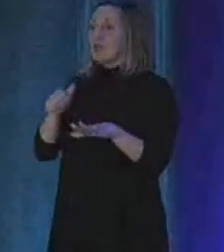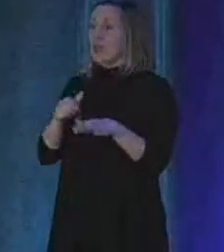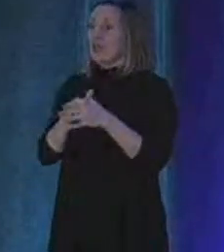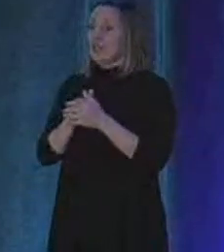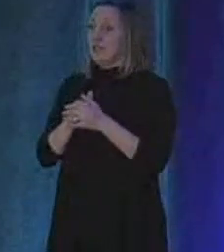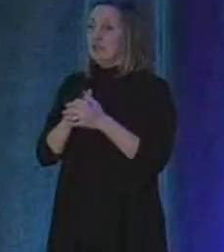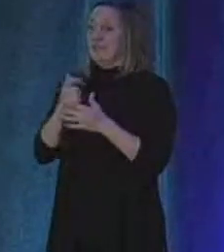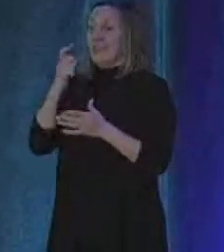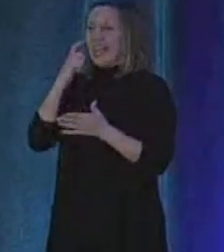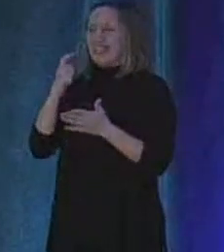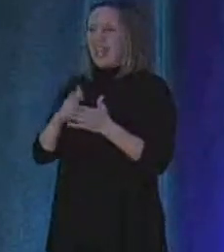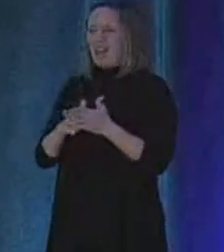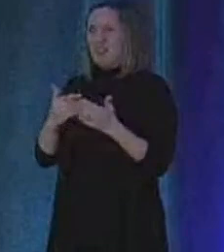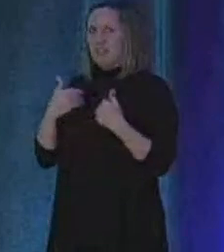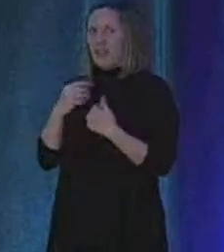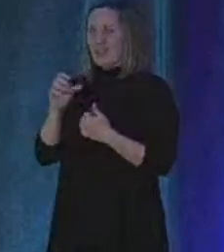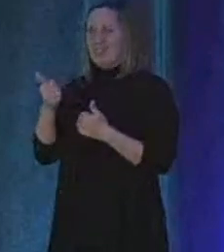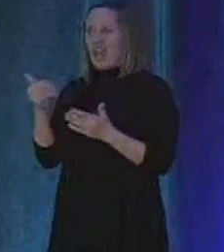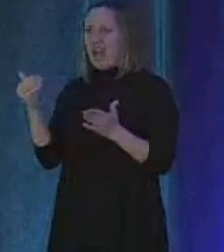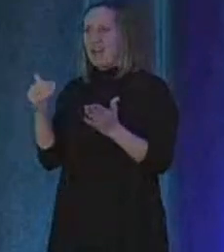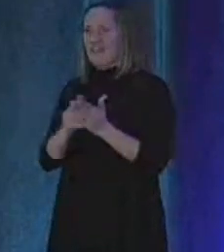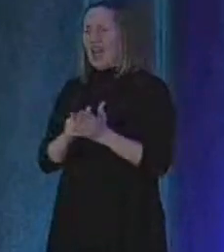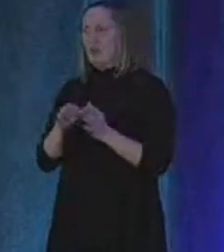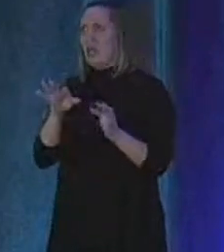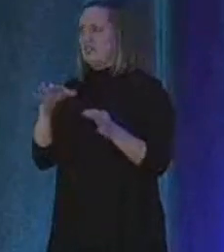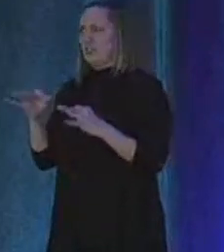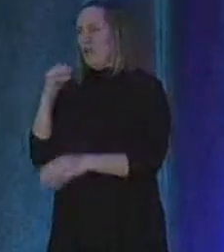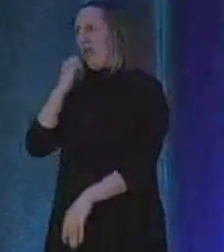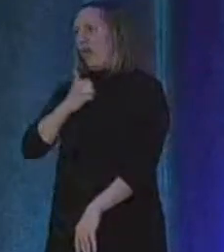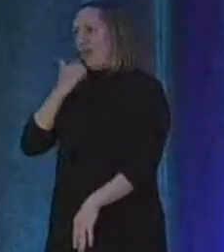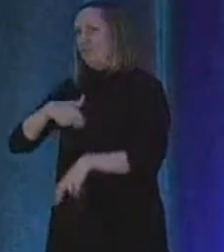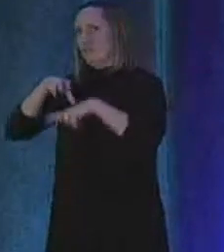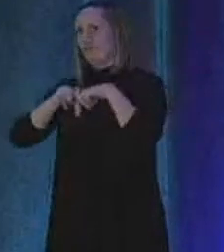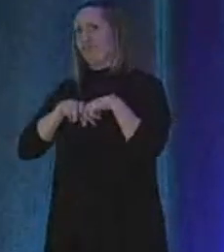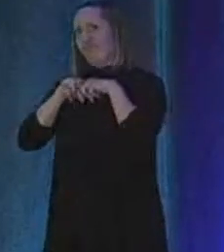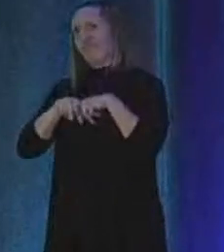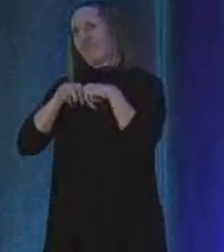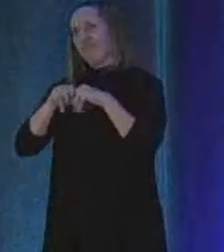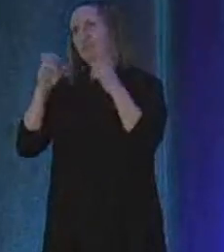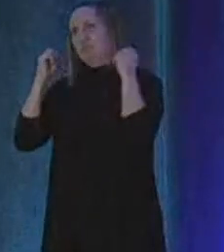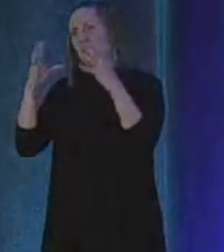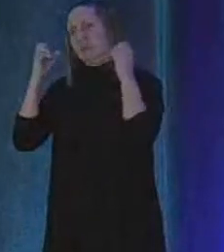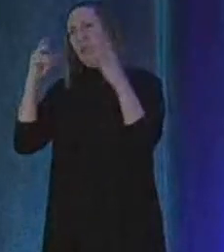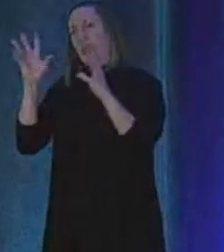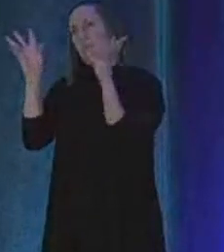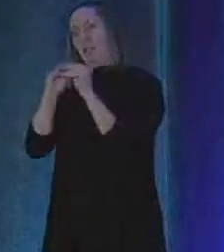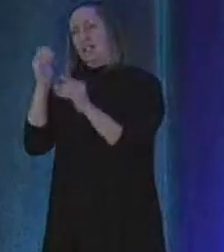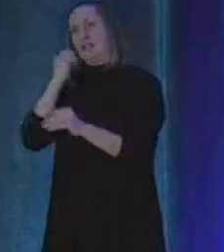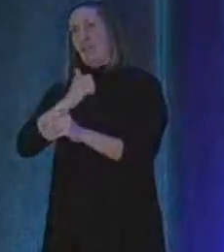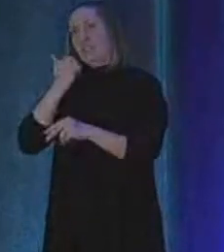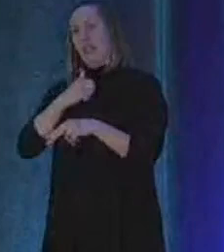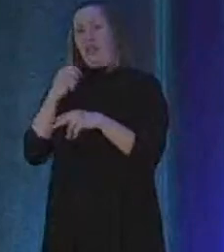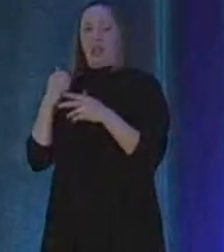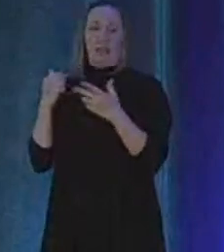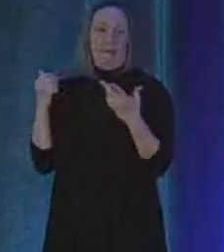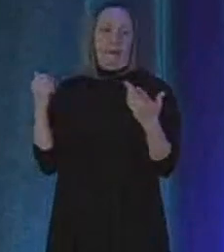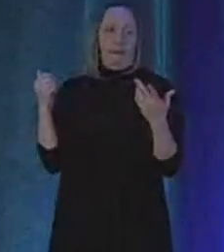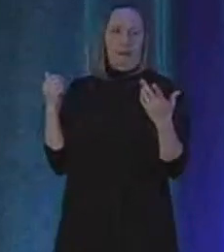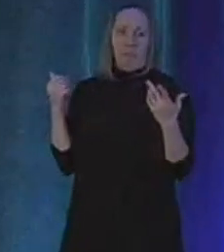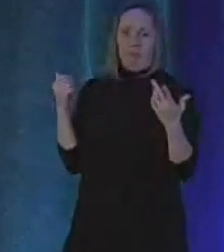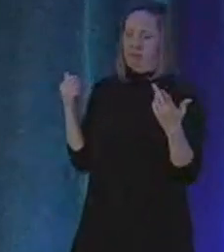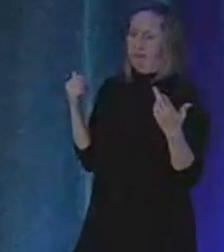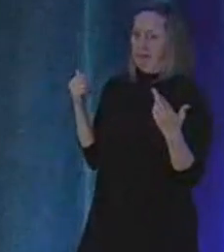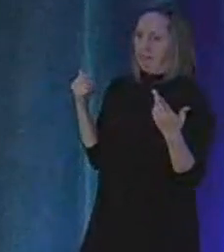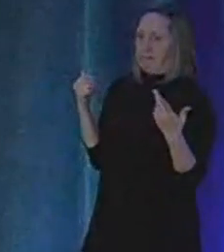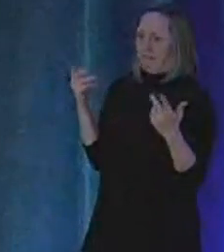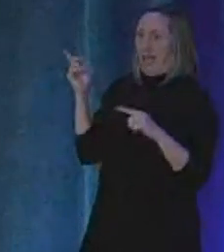that I have like 10,000 distractions in a day. I have to sit through 25 hours of meetings every day. And,